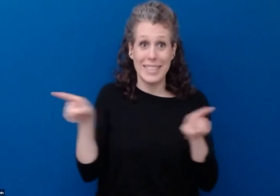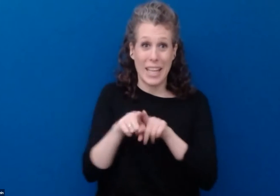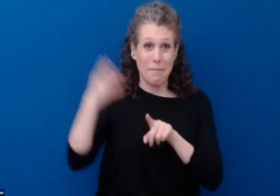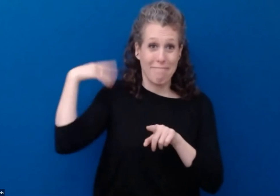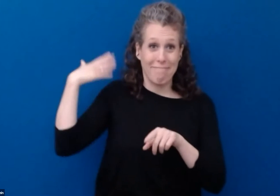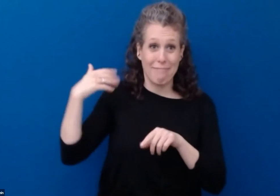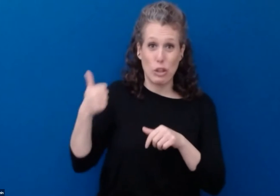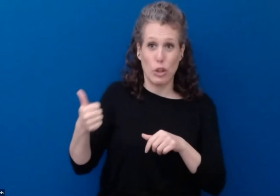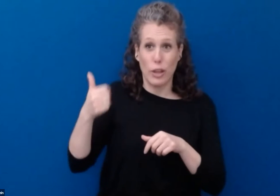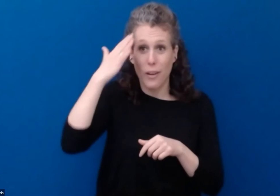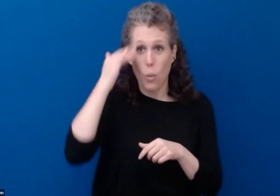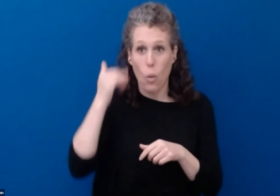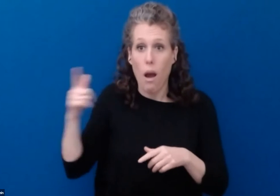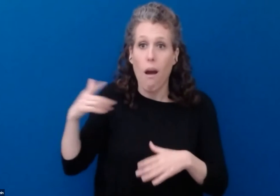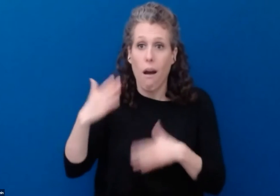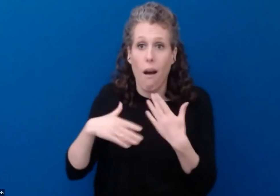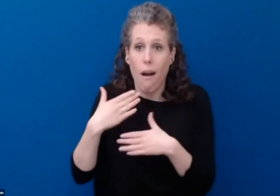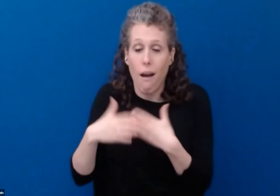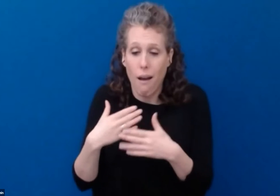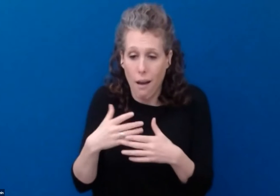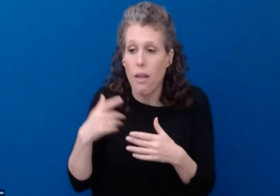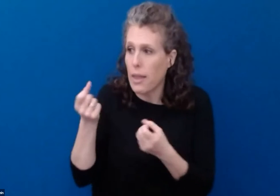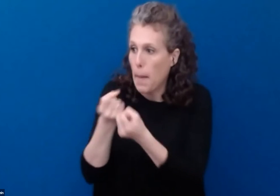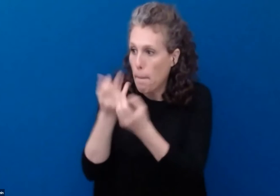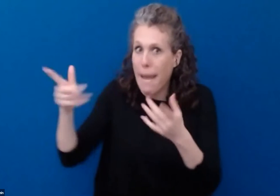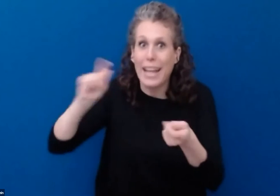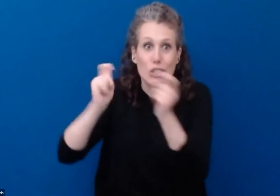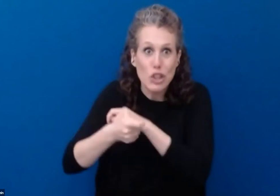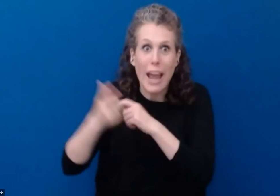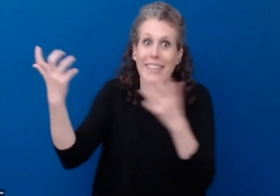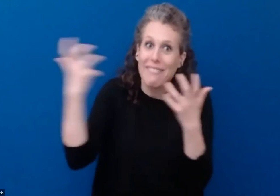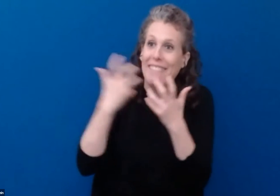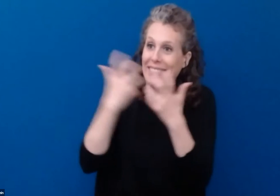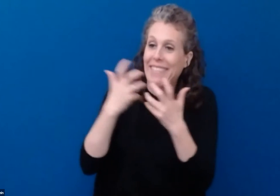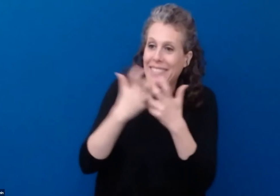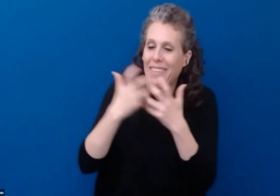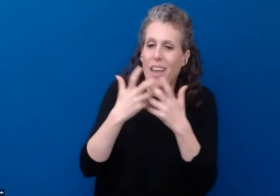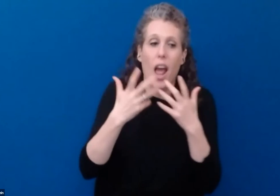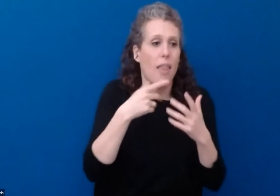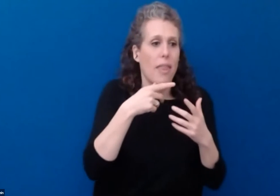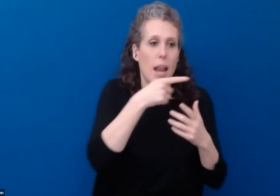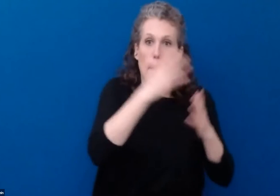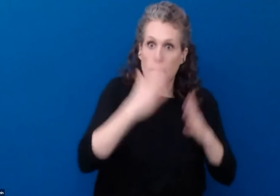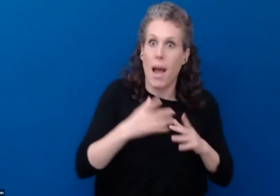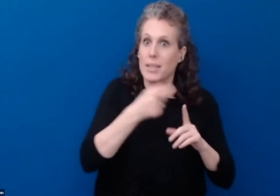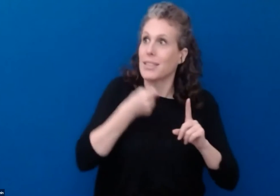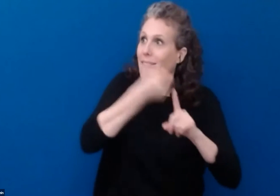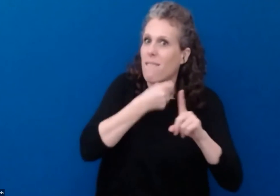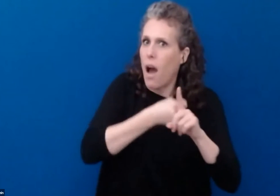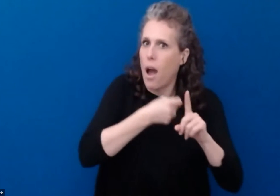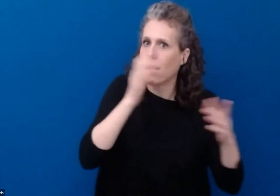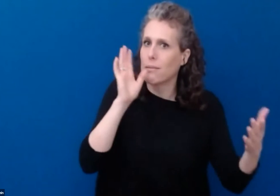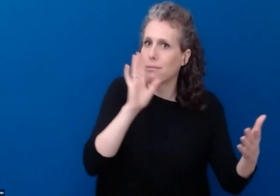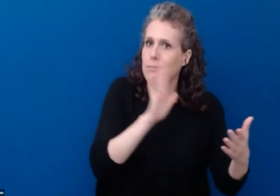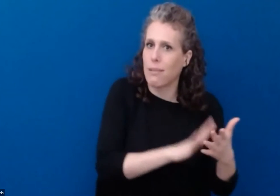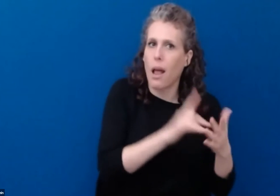our organization was less when we had gotten a lot of change done. So it's hard to have a working relationship like that. But